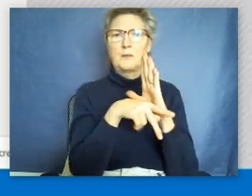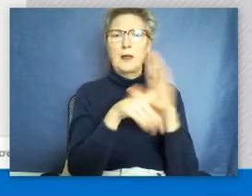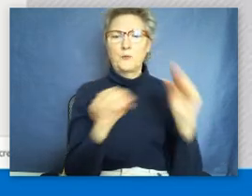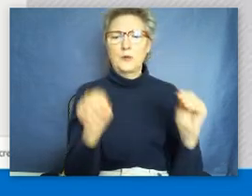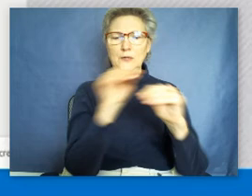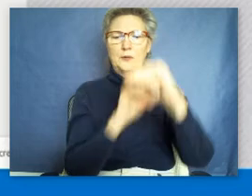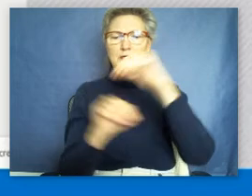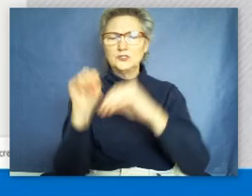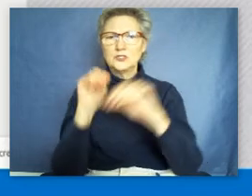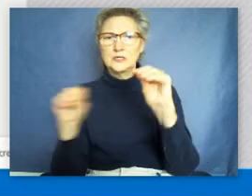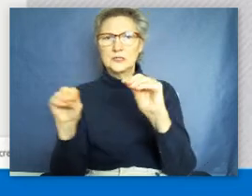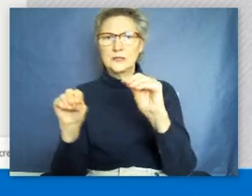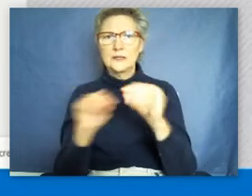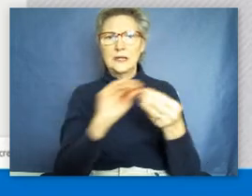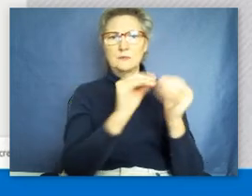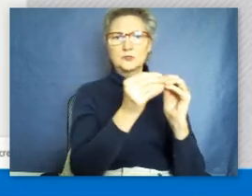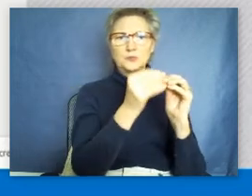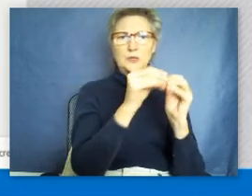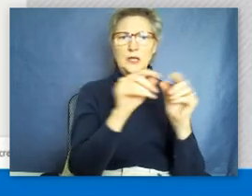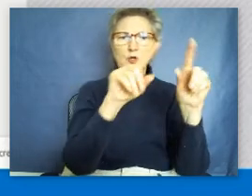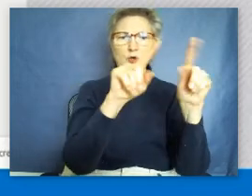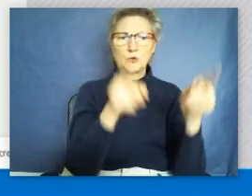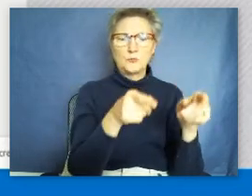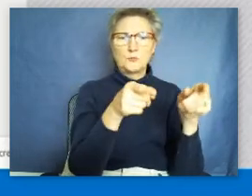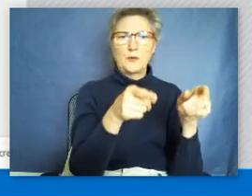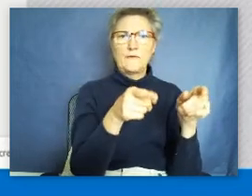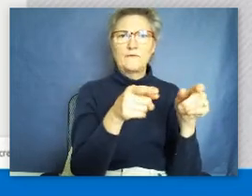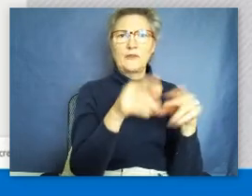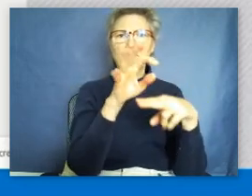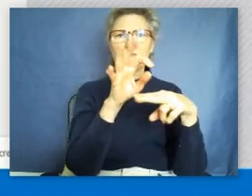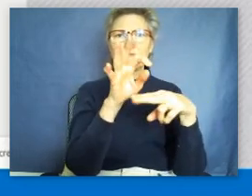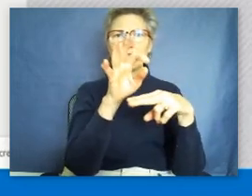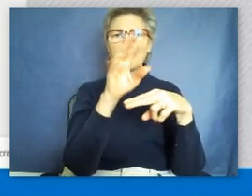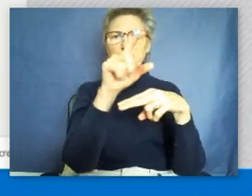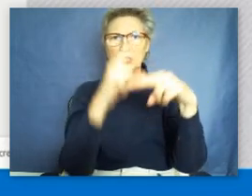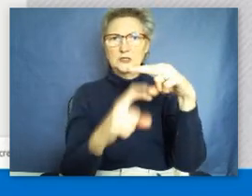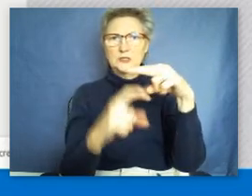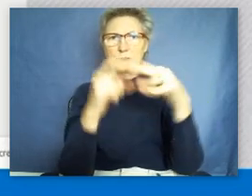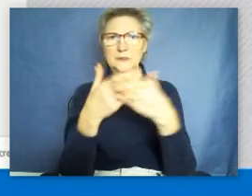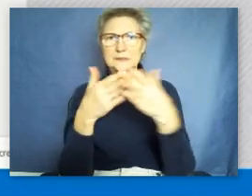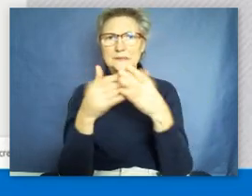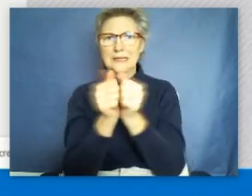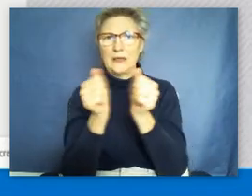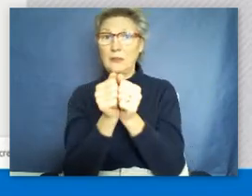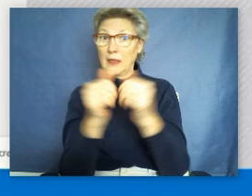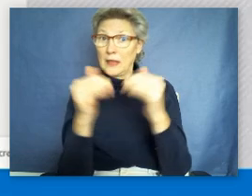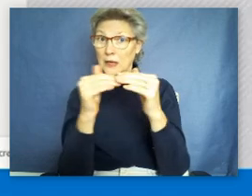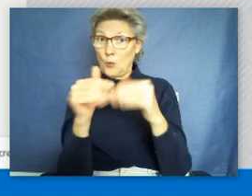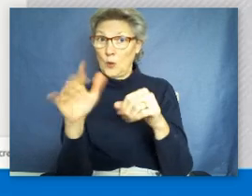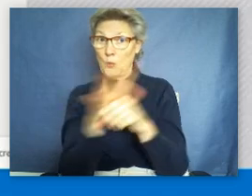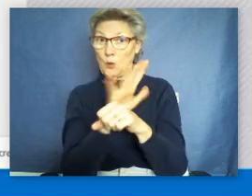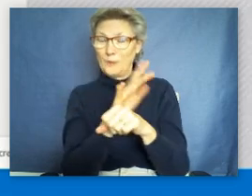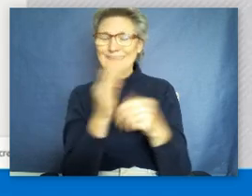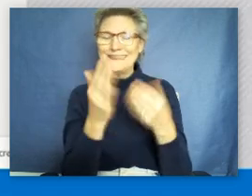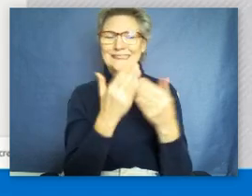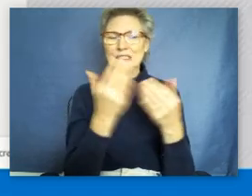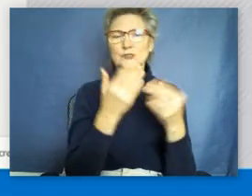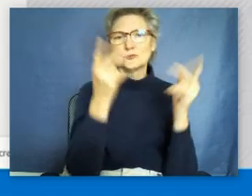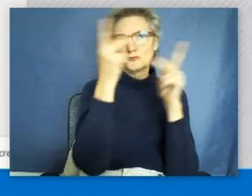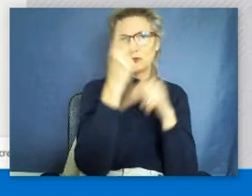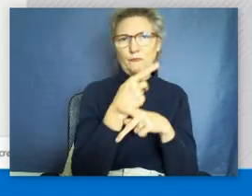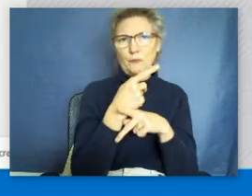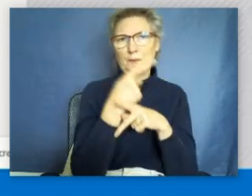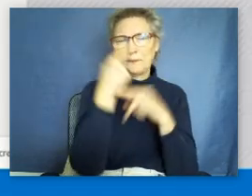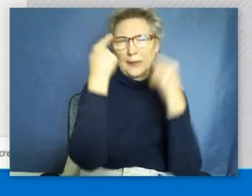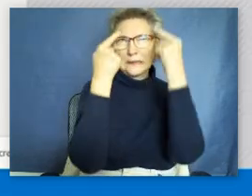them, we are able to group the fractional pieces together that make a whole, which we know is easier to solve